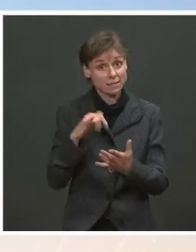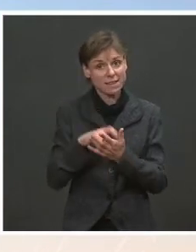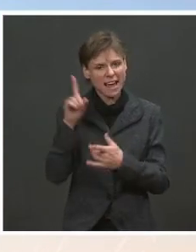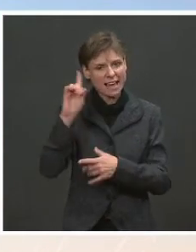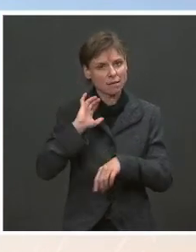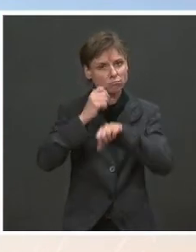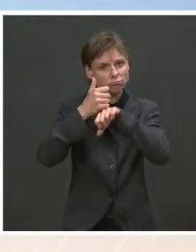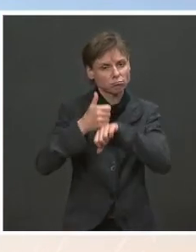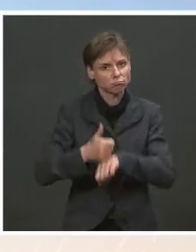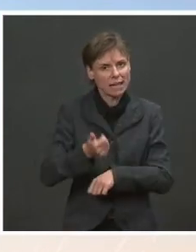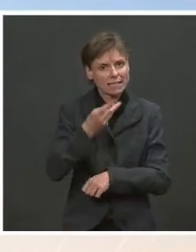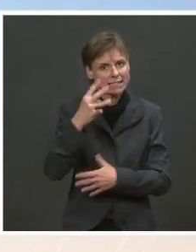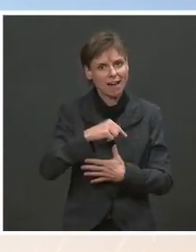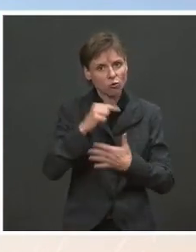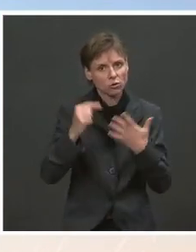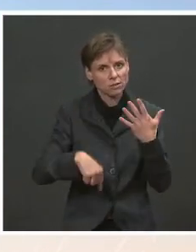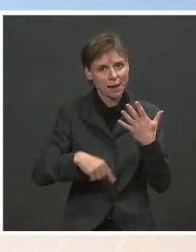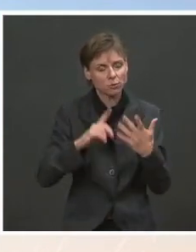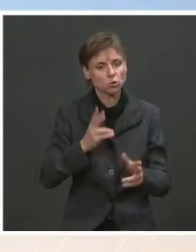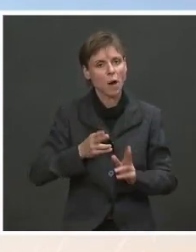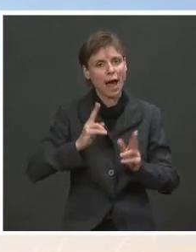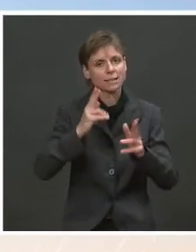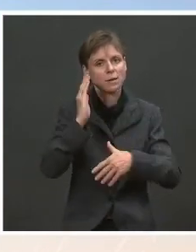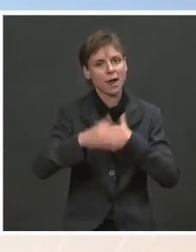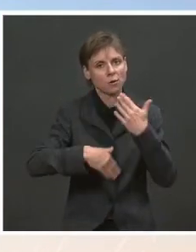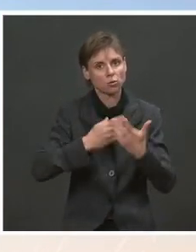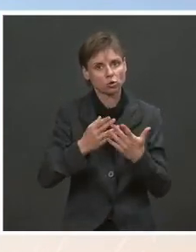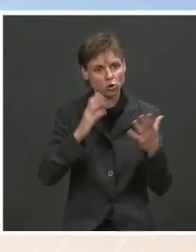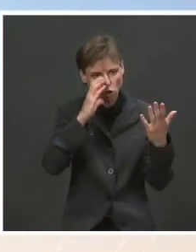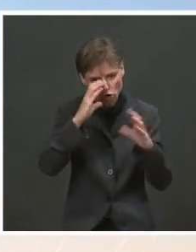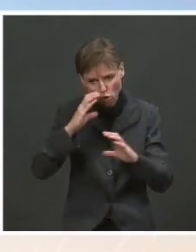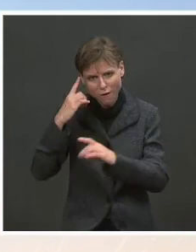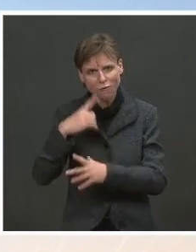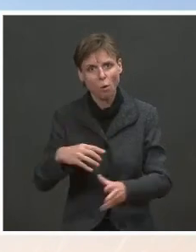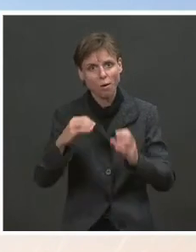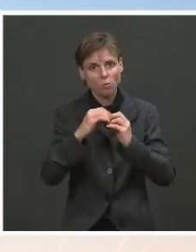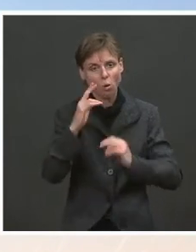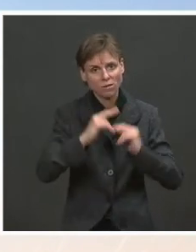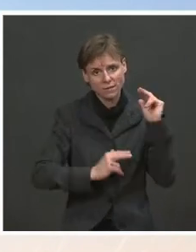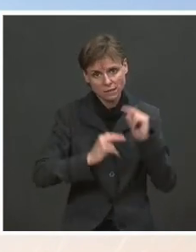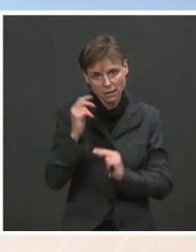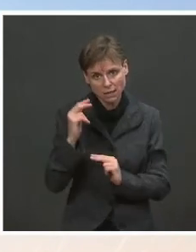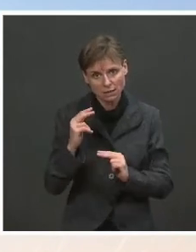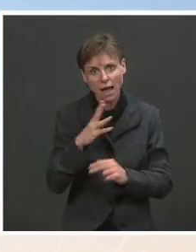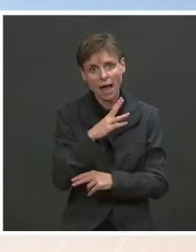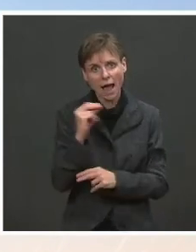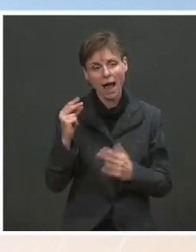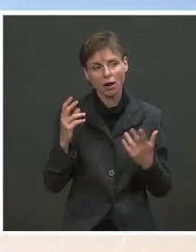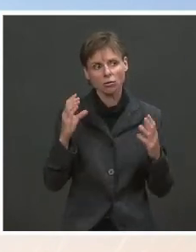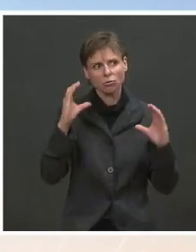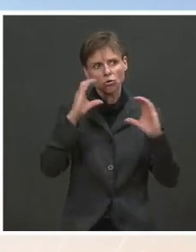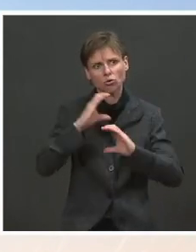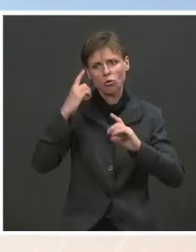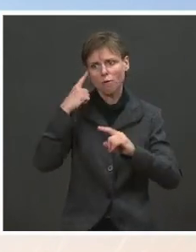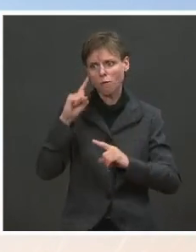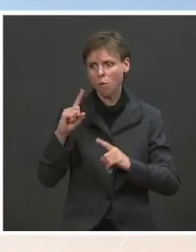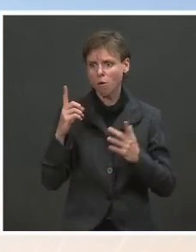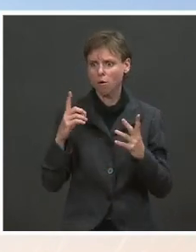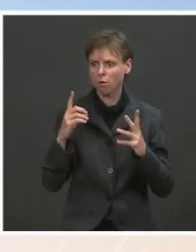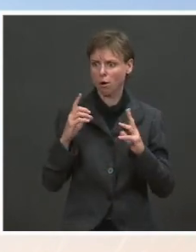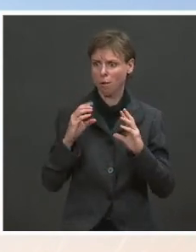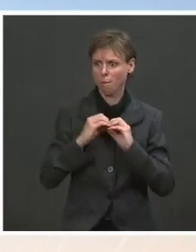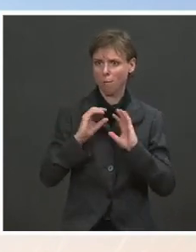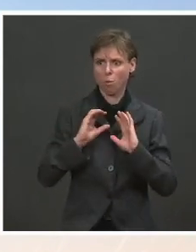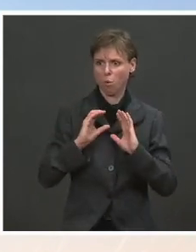number of steps to expedite the process, to look for additional facilities, and to look for ways to improve the